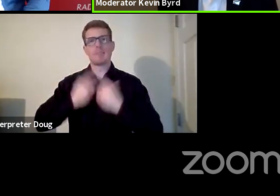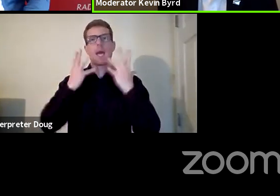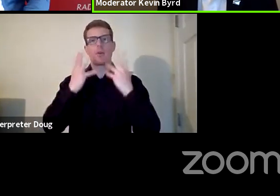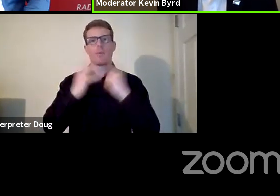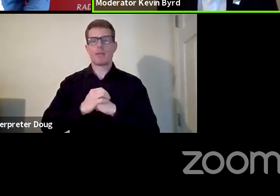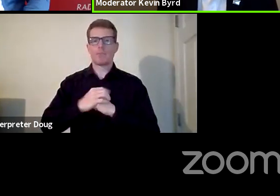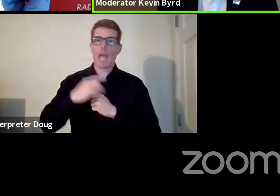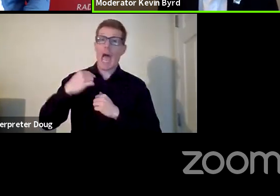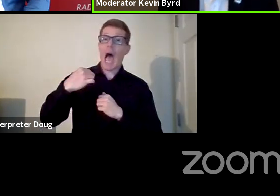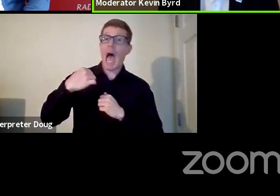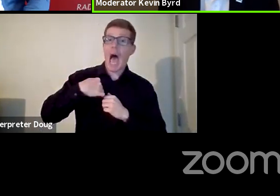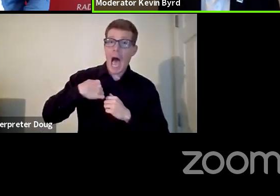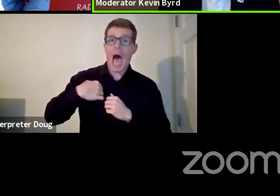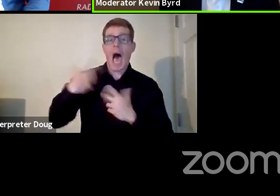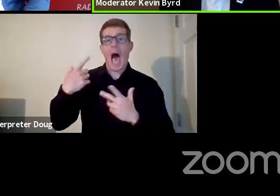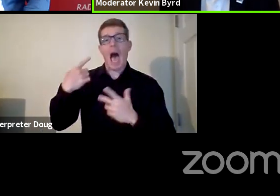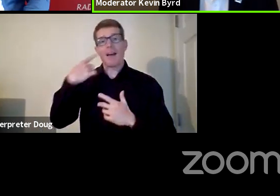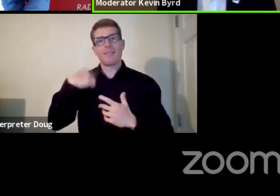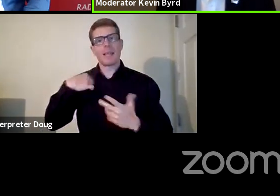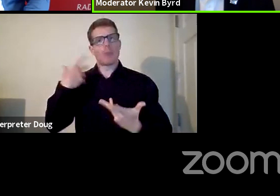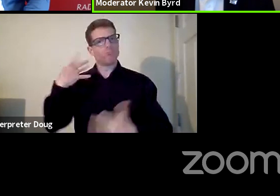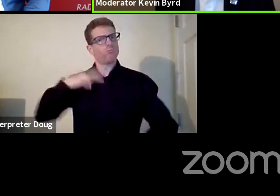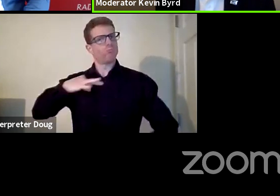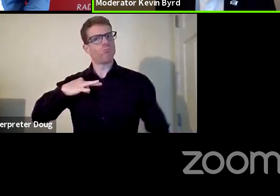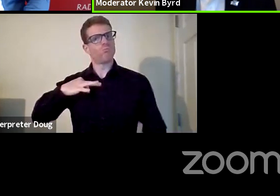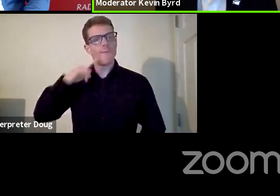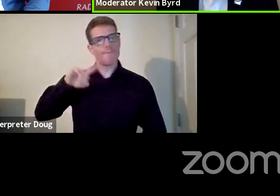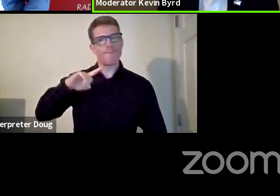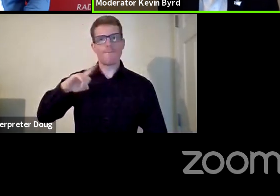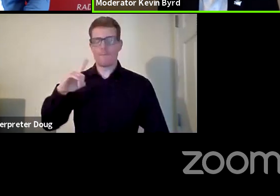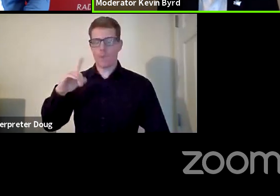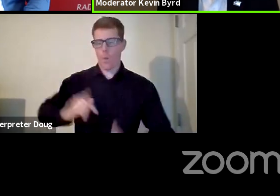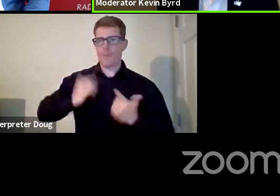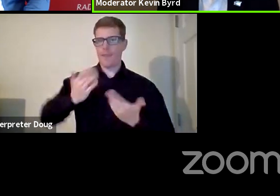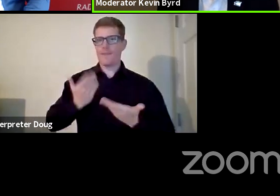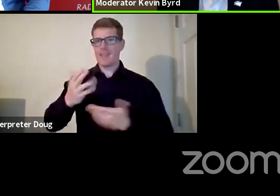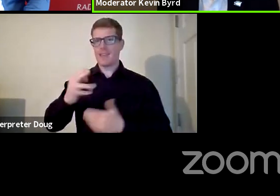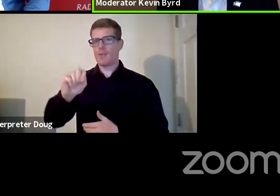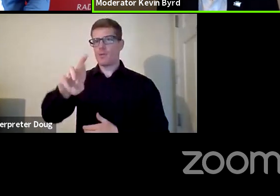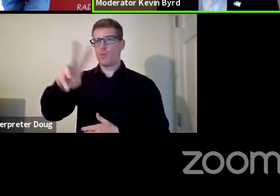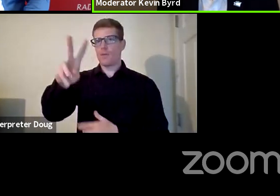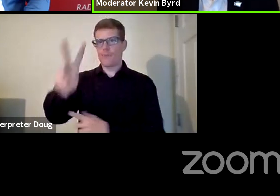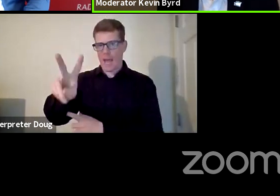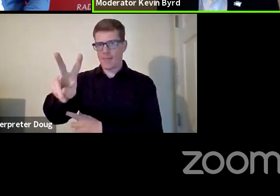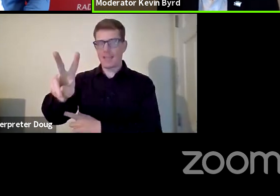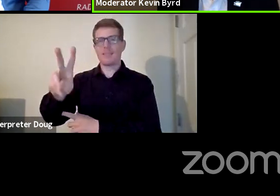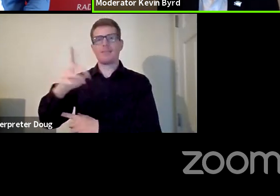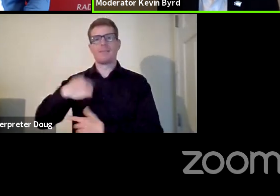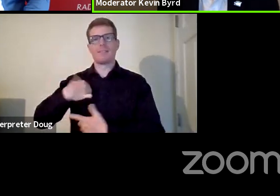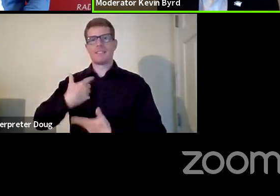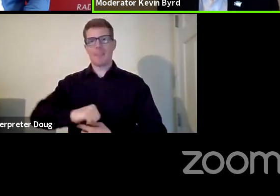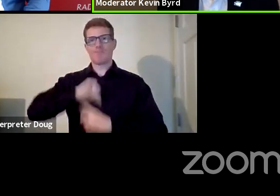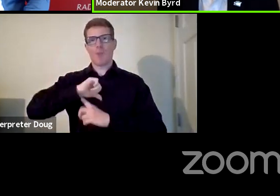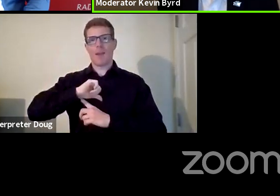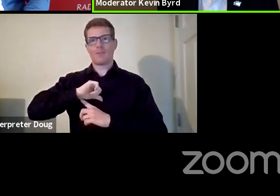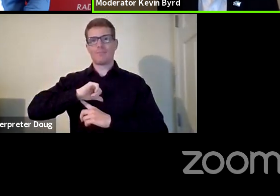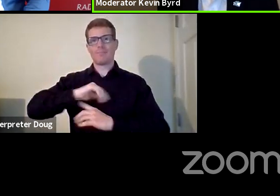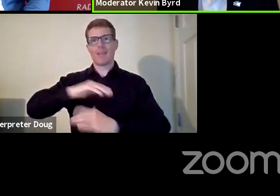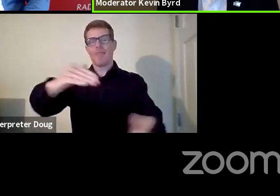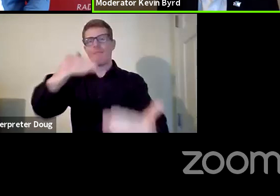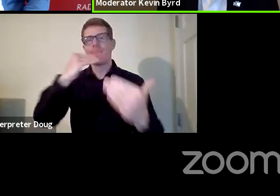home, and the regional response to the COVID-19 pandemic makes me a proud resident. So thank you and be well.